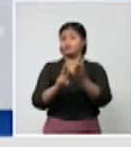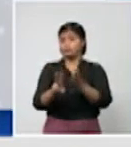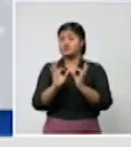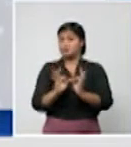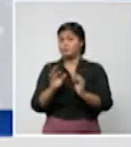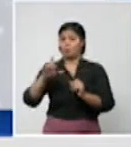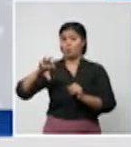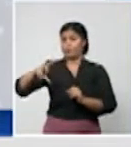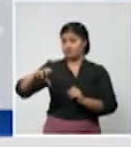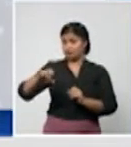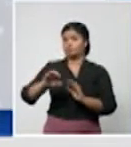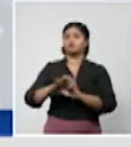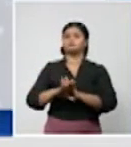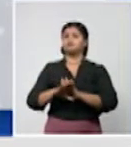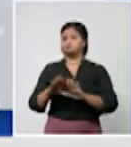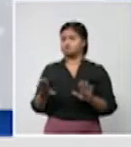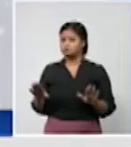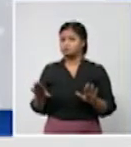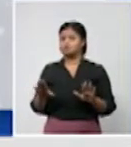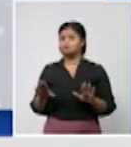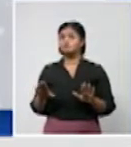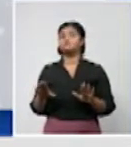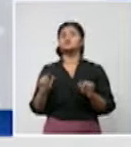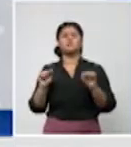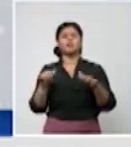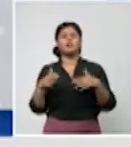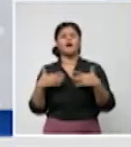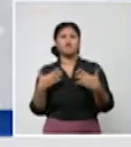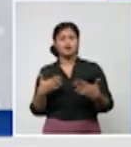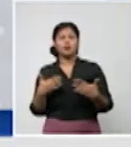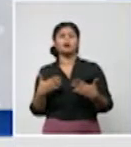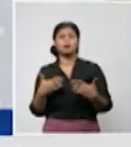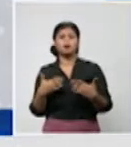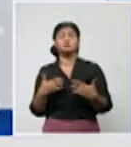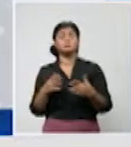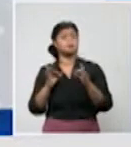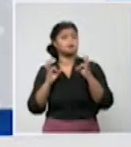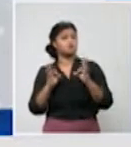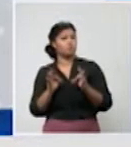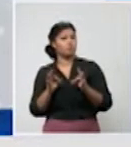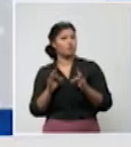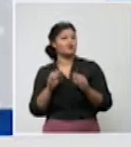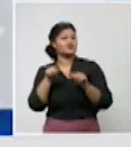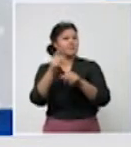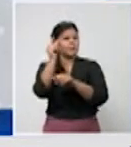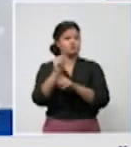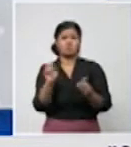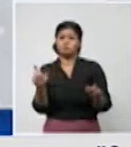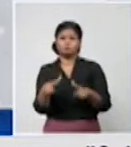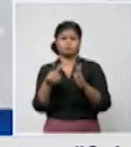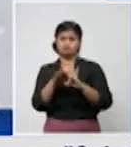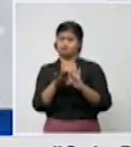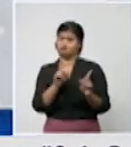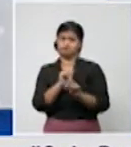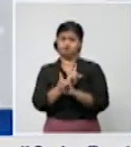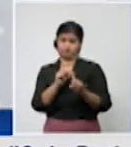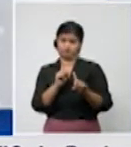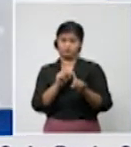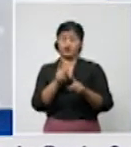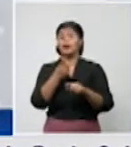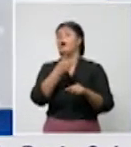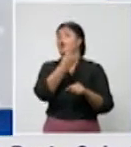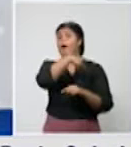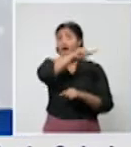cases yesterday, both of them imported. Santi Espíritu, Ciego de Ávila, and Granma provinces confirmed 1 case